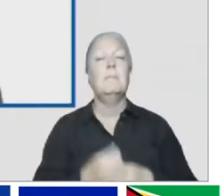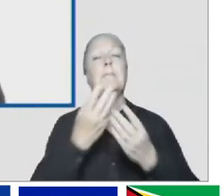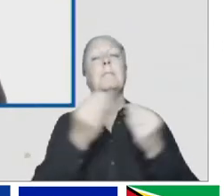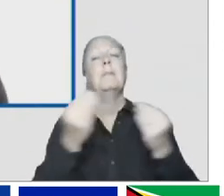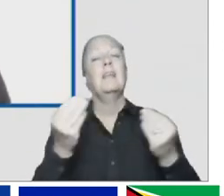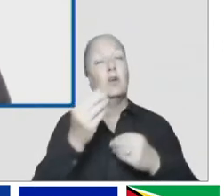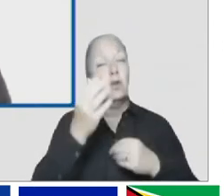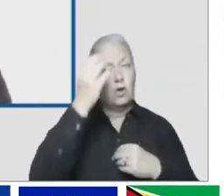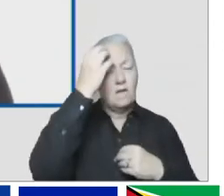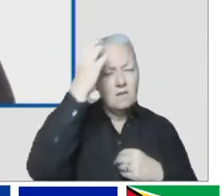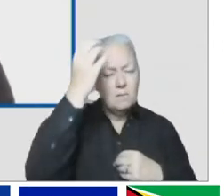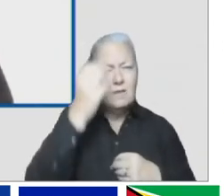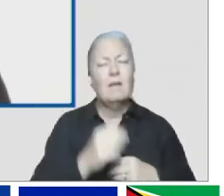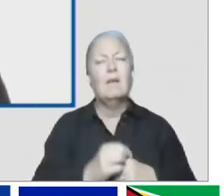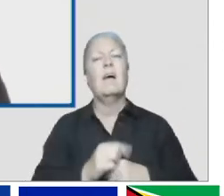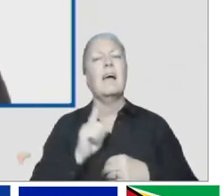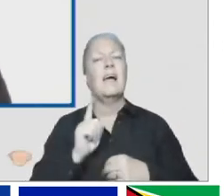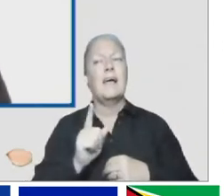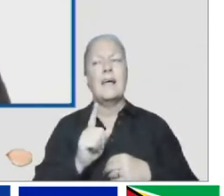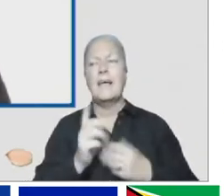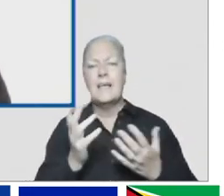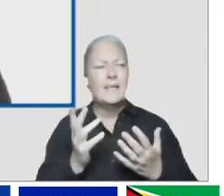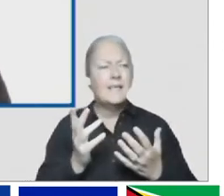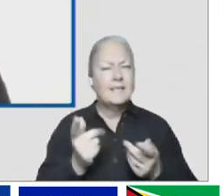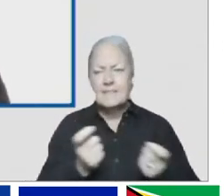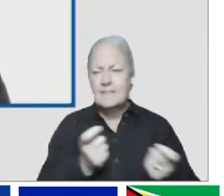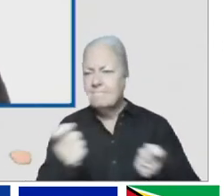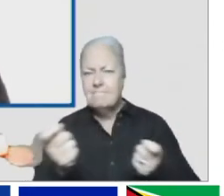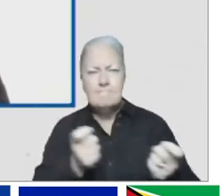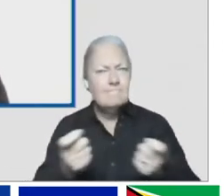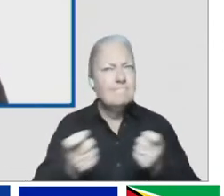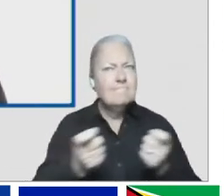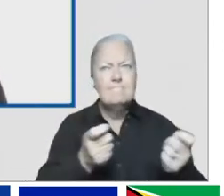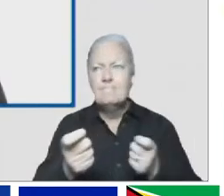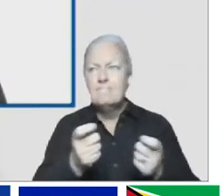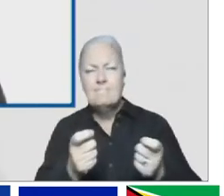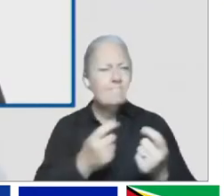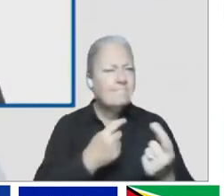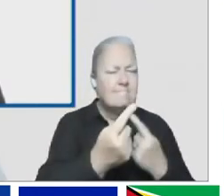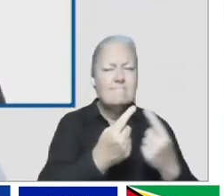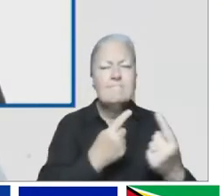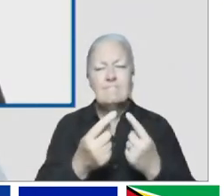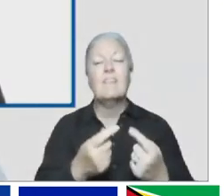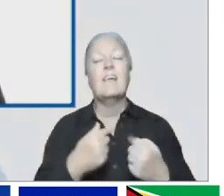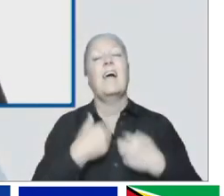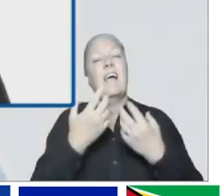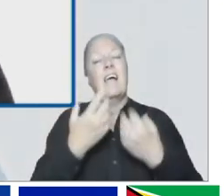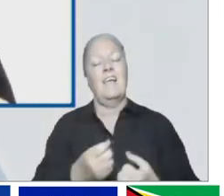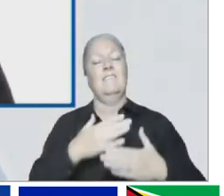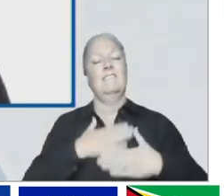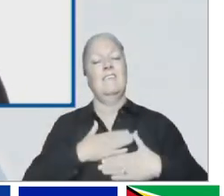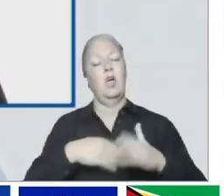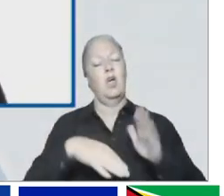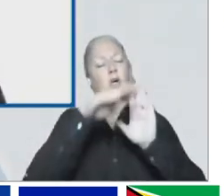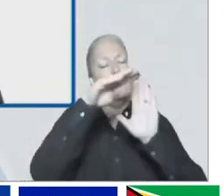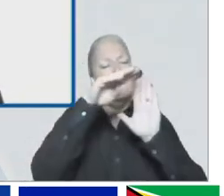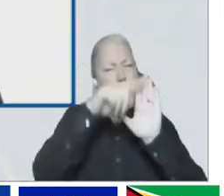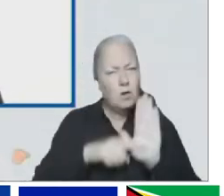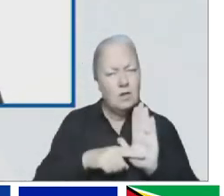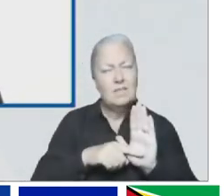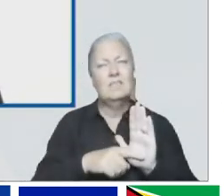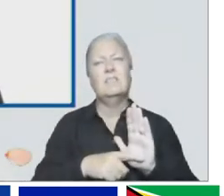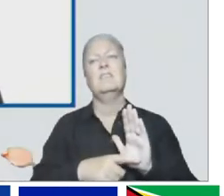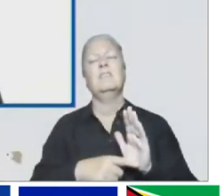were facilitated by existing policies, strategies, legal frameworks, and other arrangements